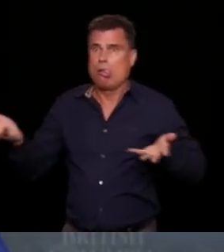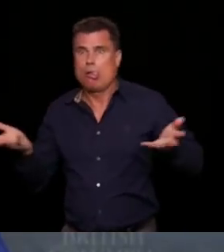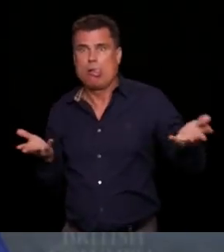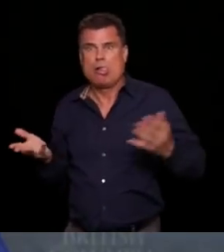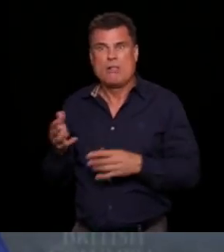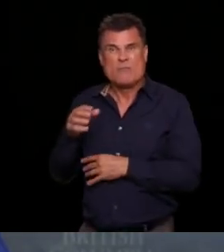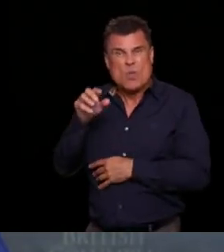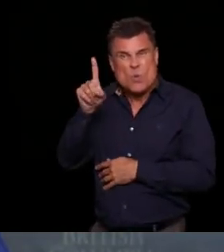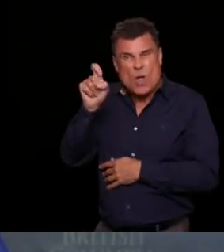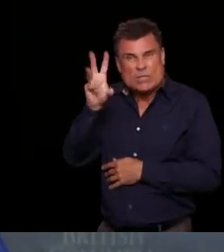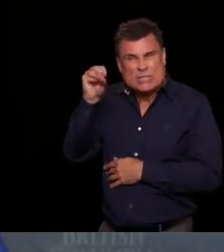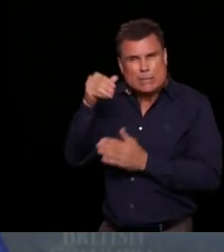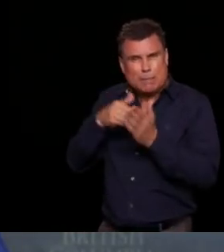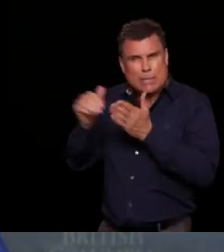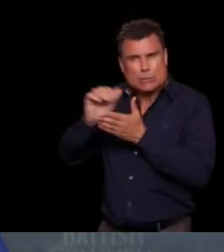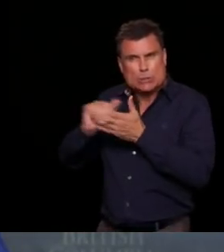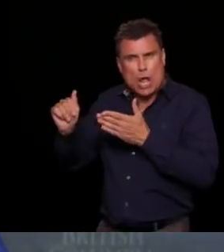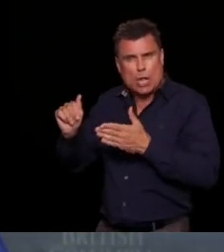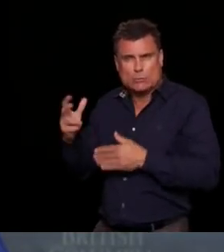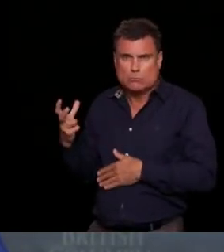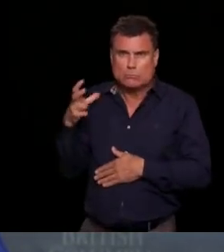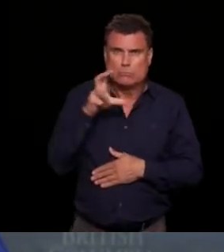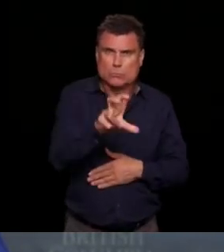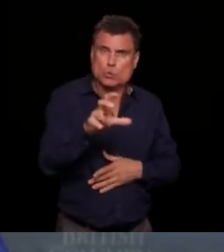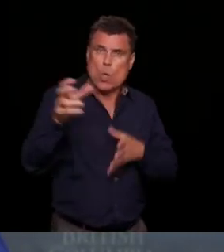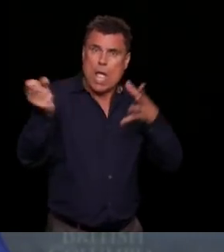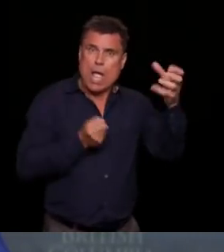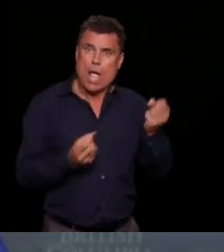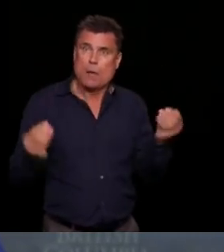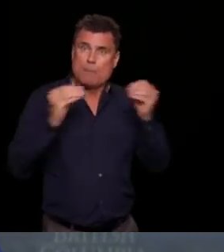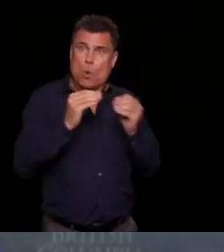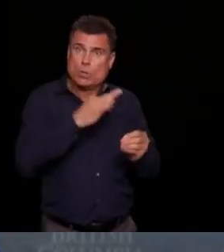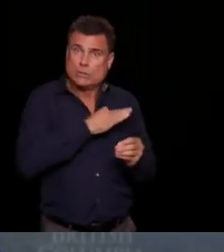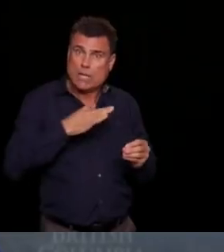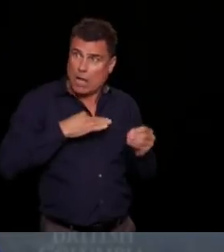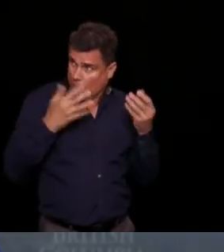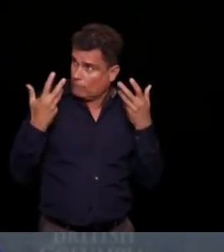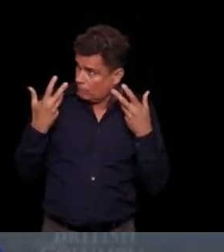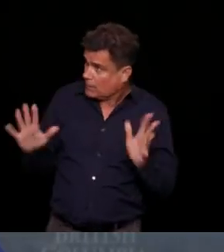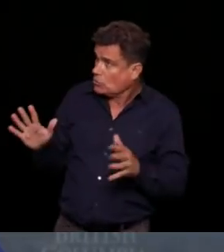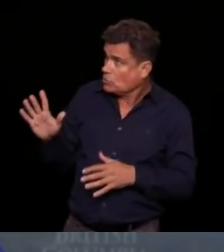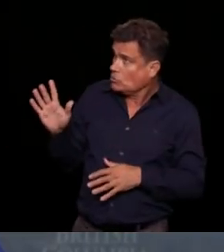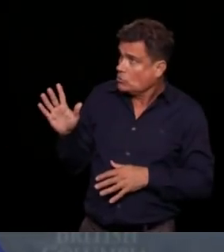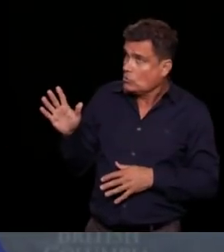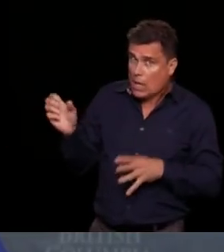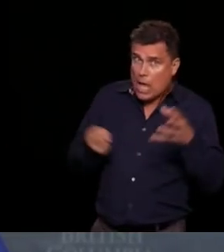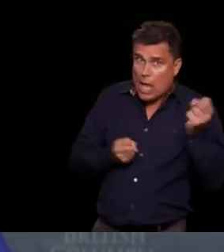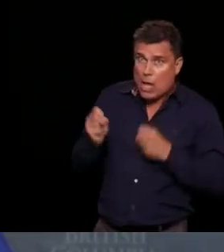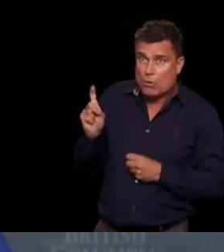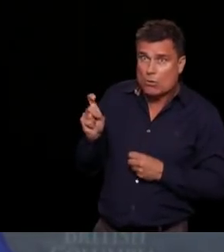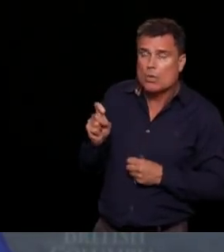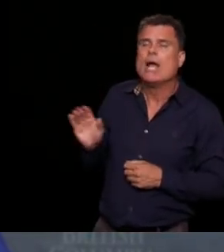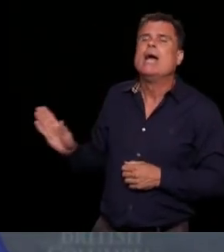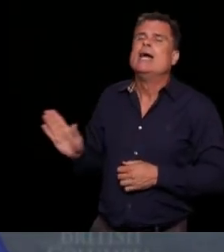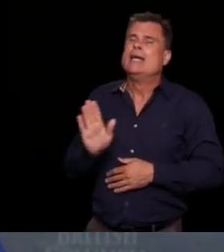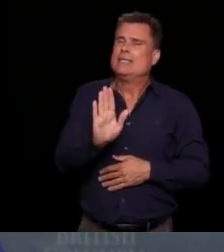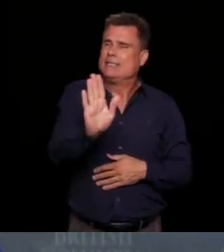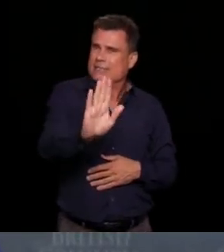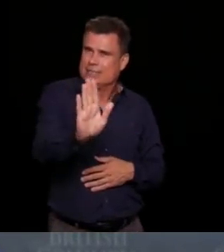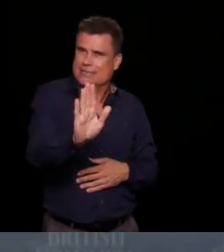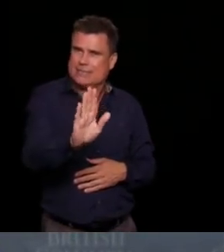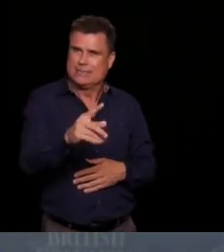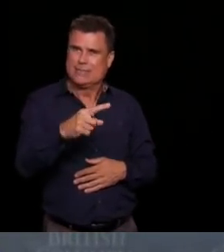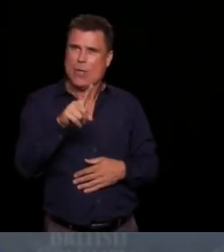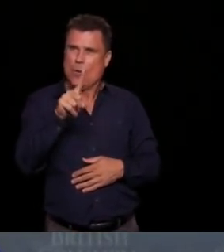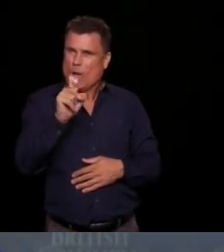people. Have people been hired? How is that going? The $165 million is a different